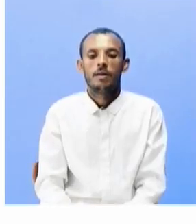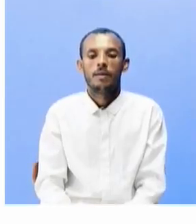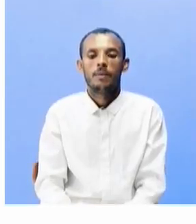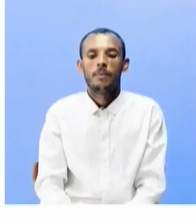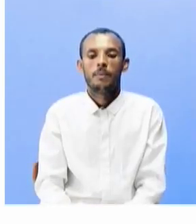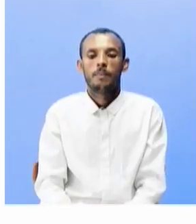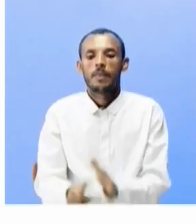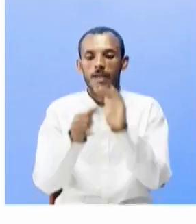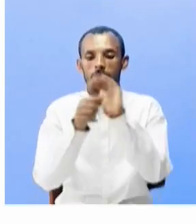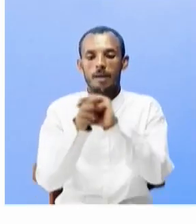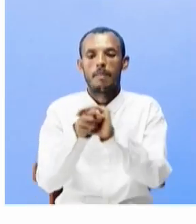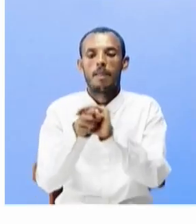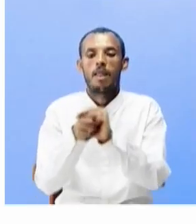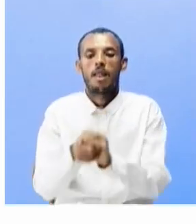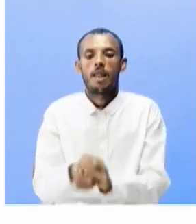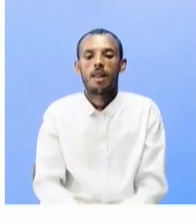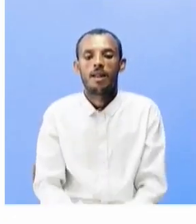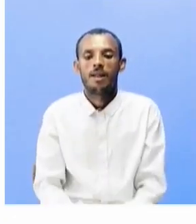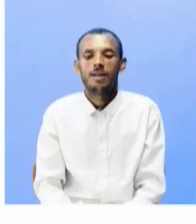Example.